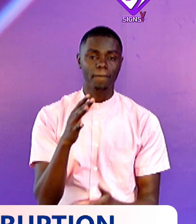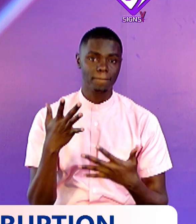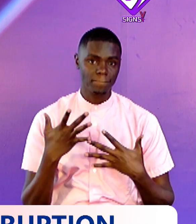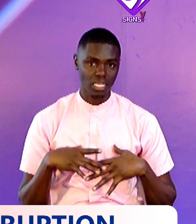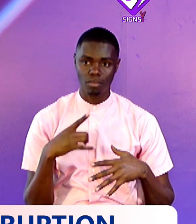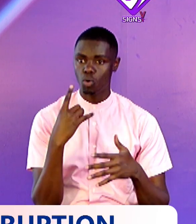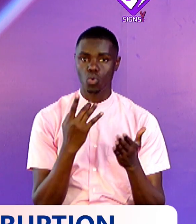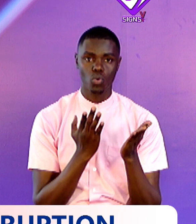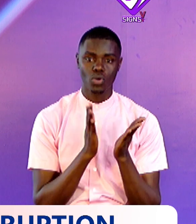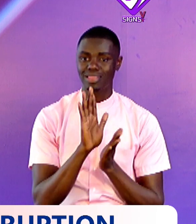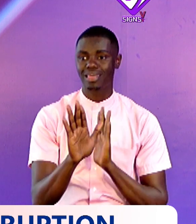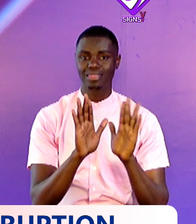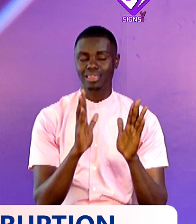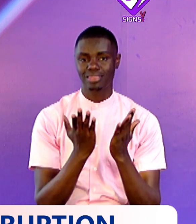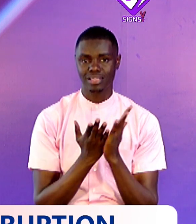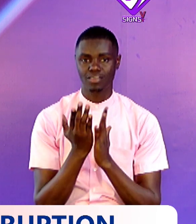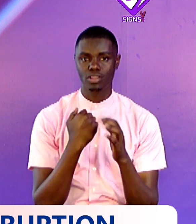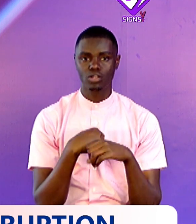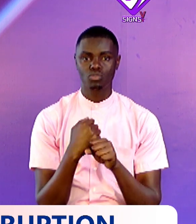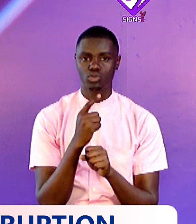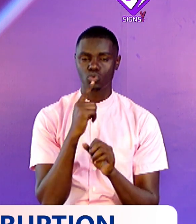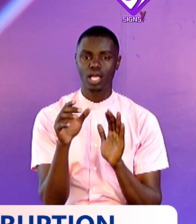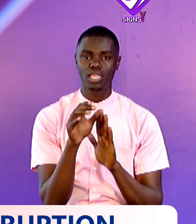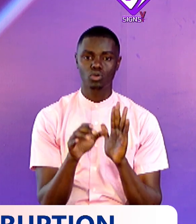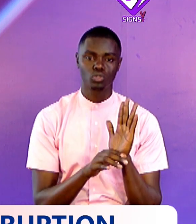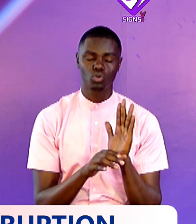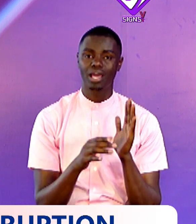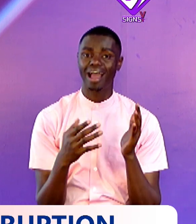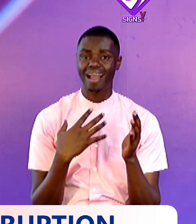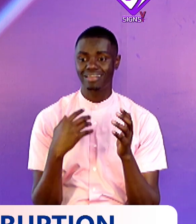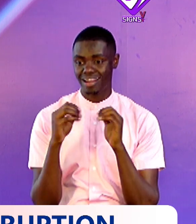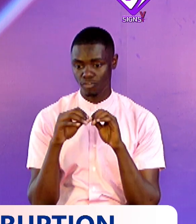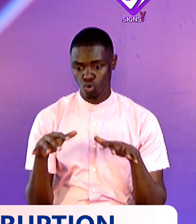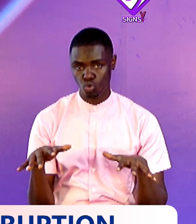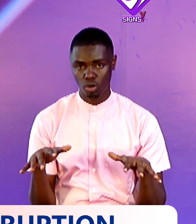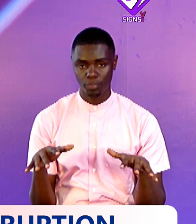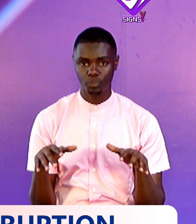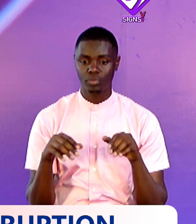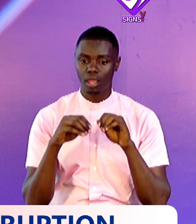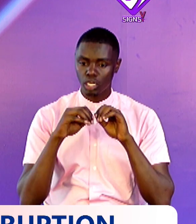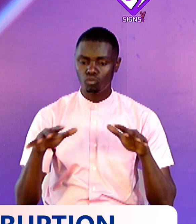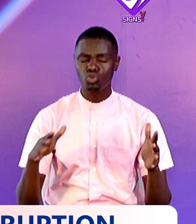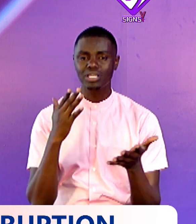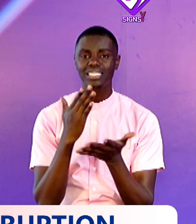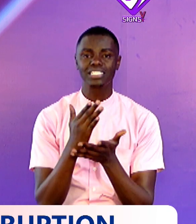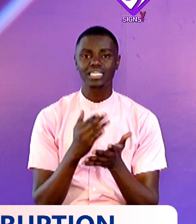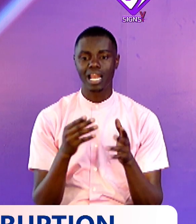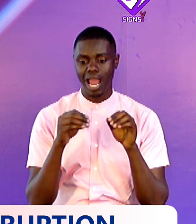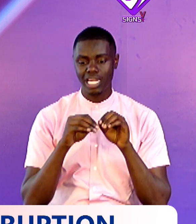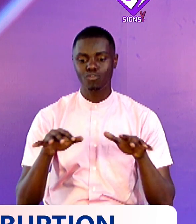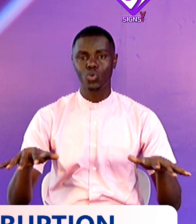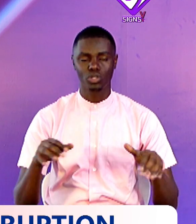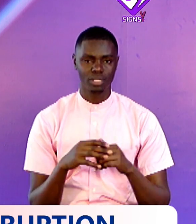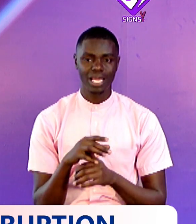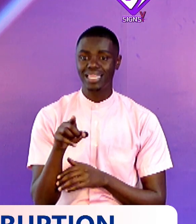sat to make sure that that devolution is real devolution. So this